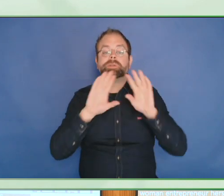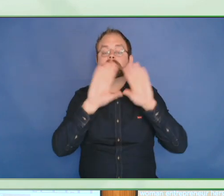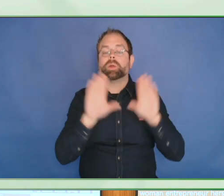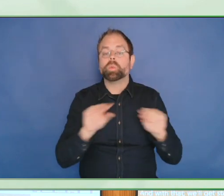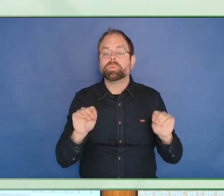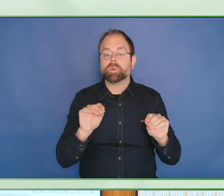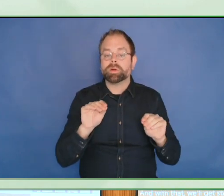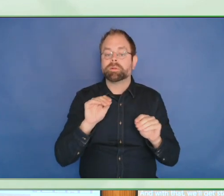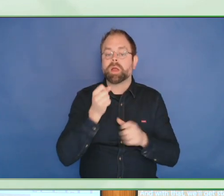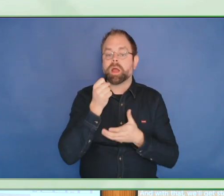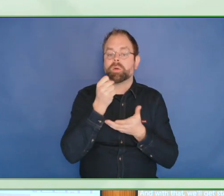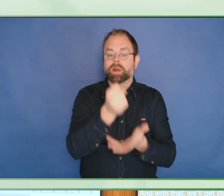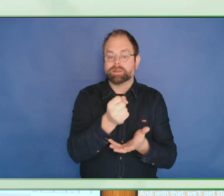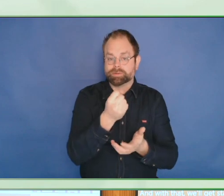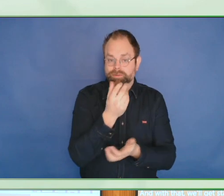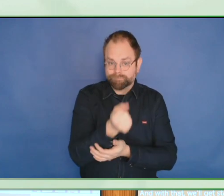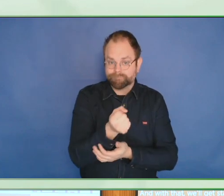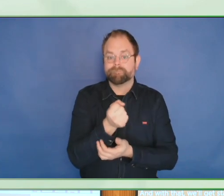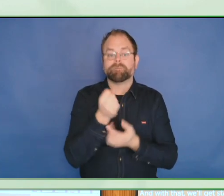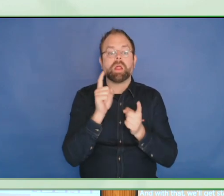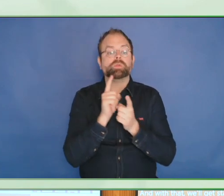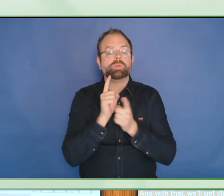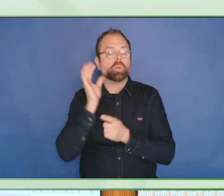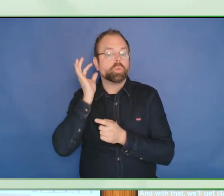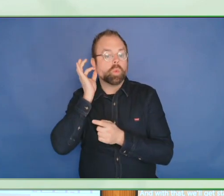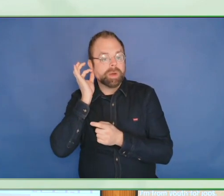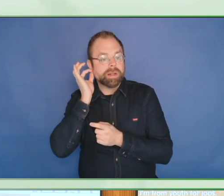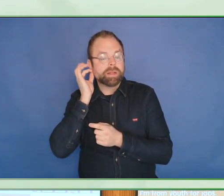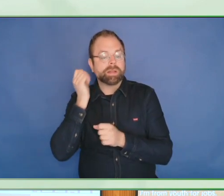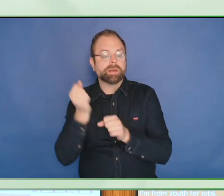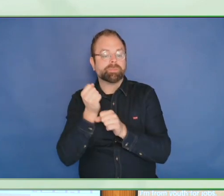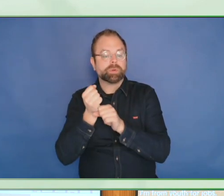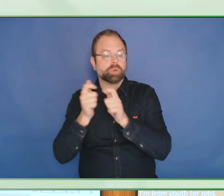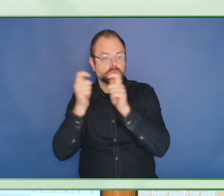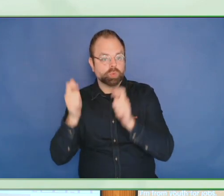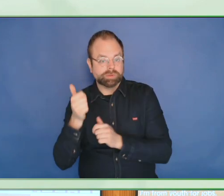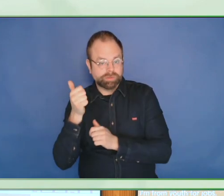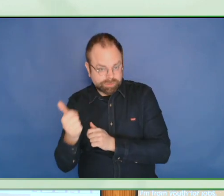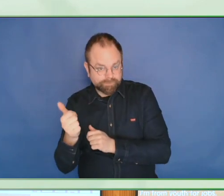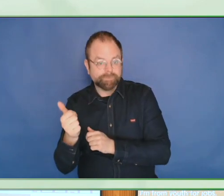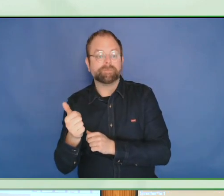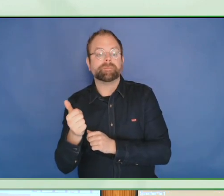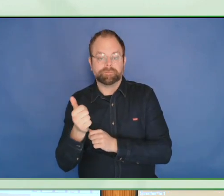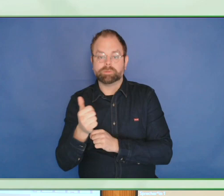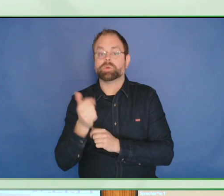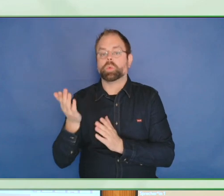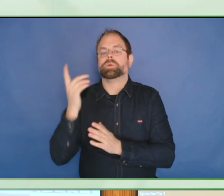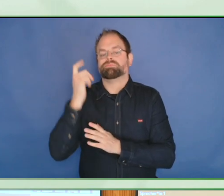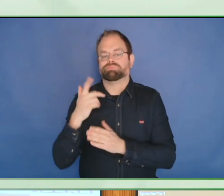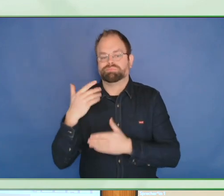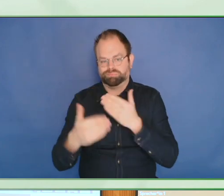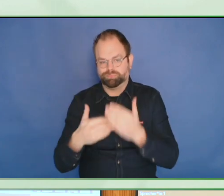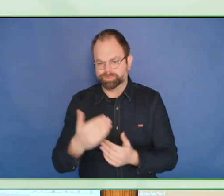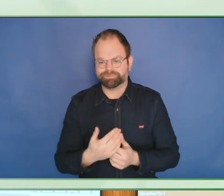Jobs. Our organization focuses on skilling and placing people with disabilities into jobs. So